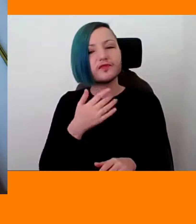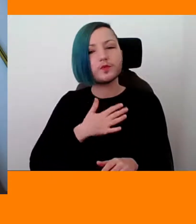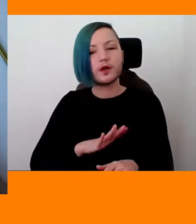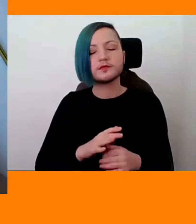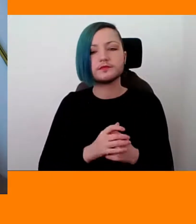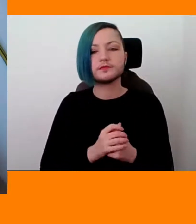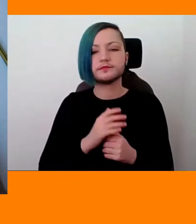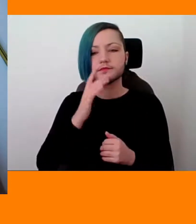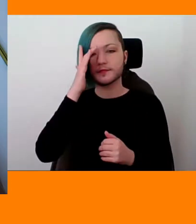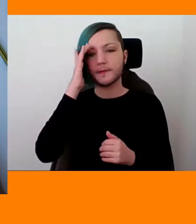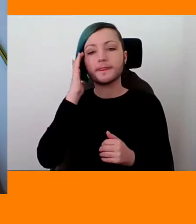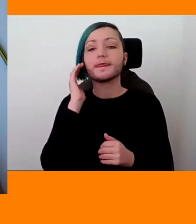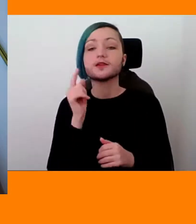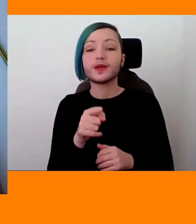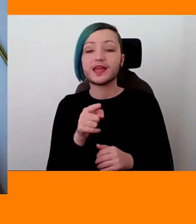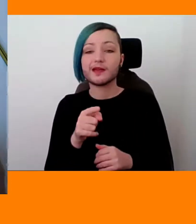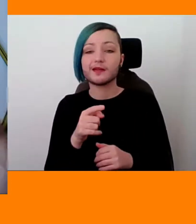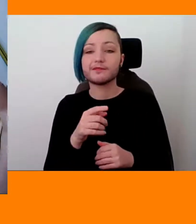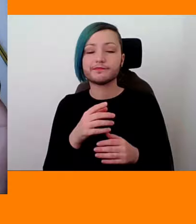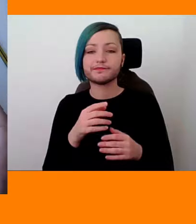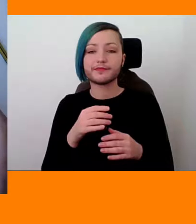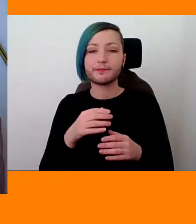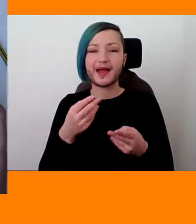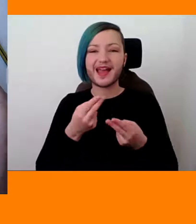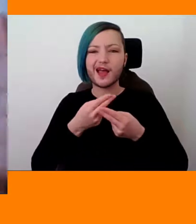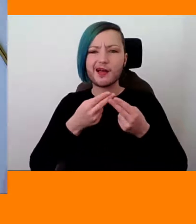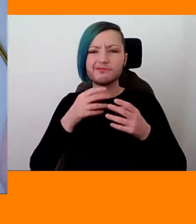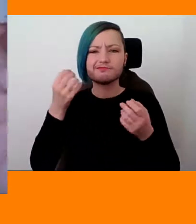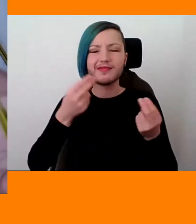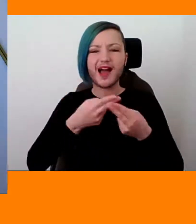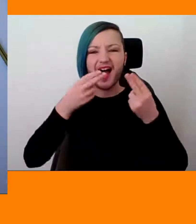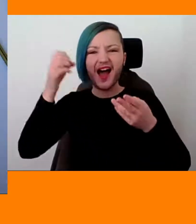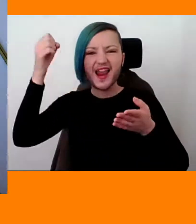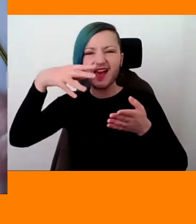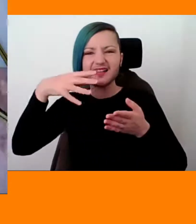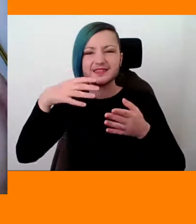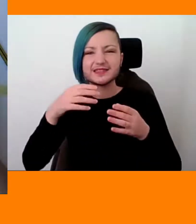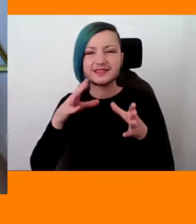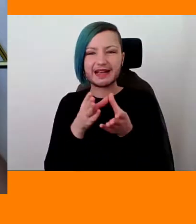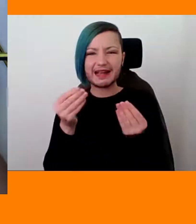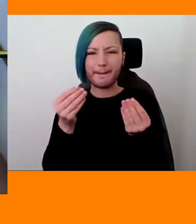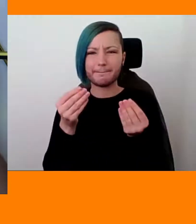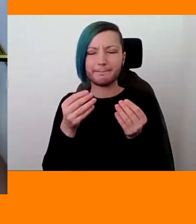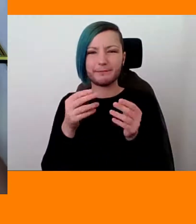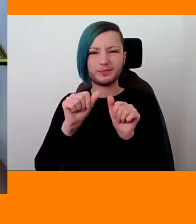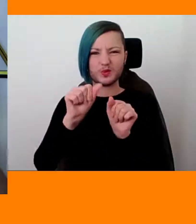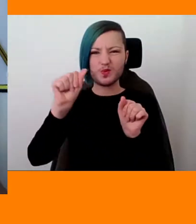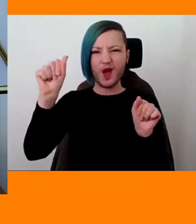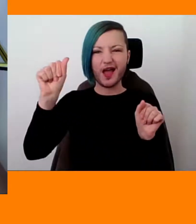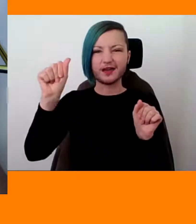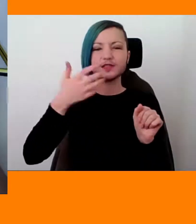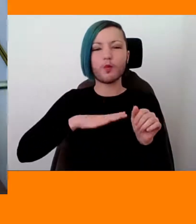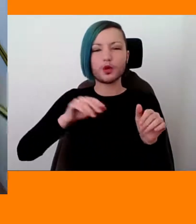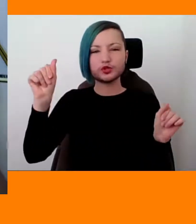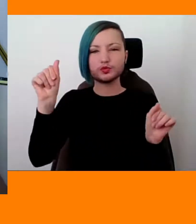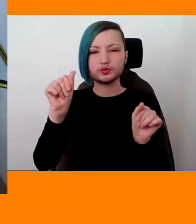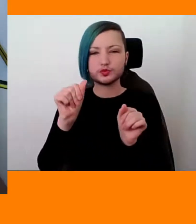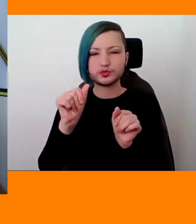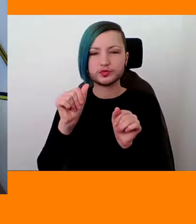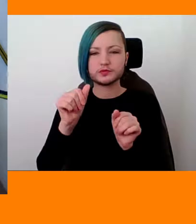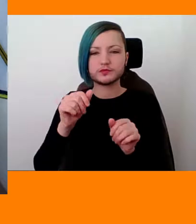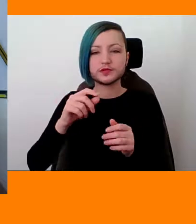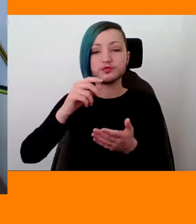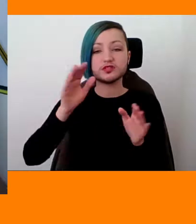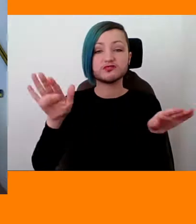And for instance here, the gap for my highlights is a little bit too big, so I'm just going to decrease that a little bit. So go over everything that you've